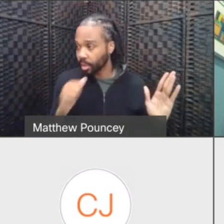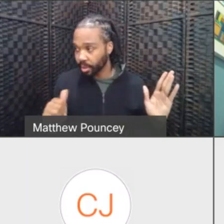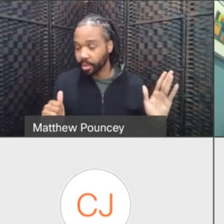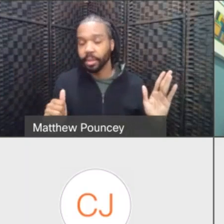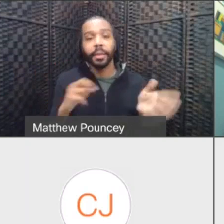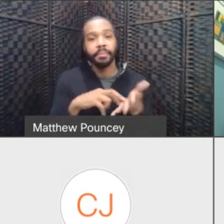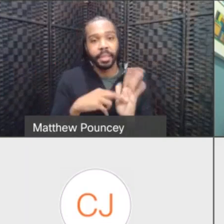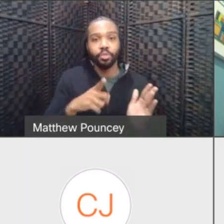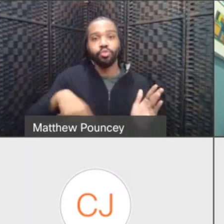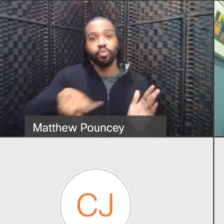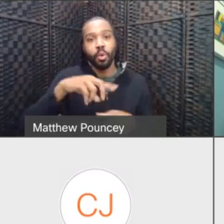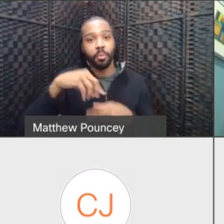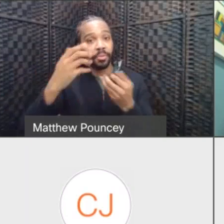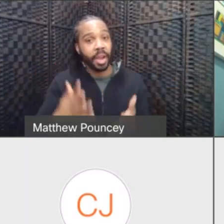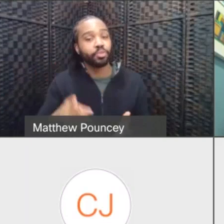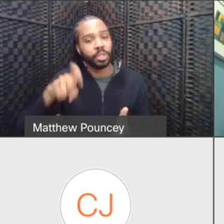to be checking that.